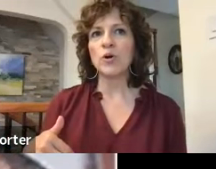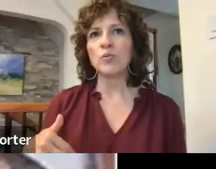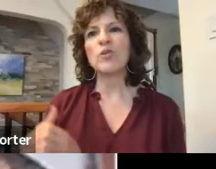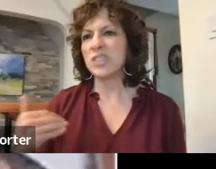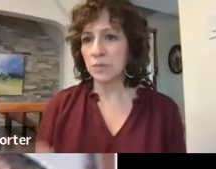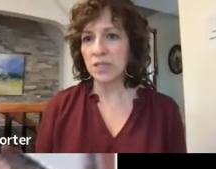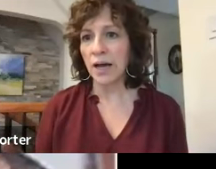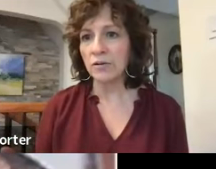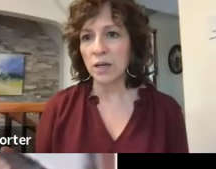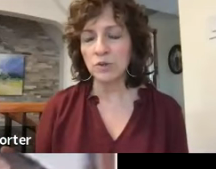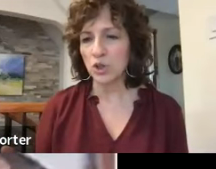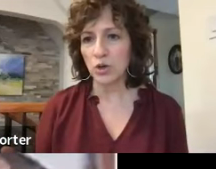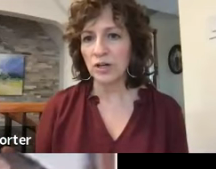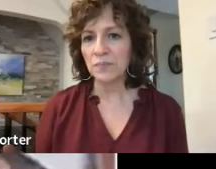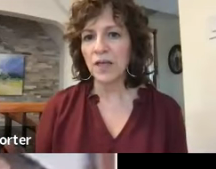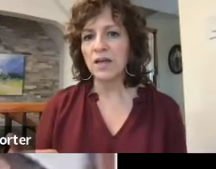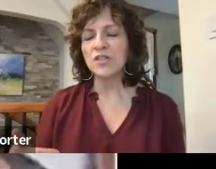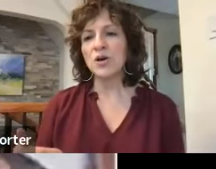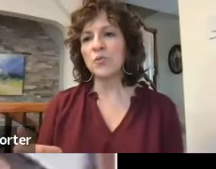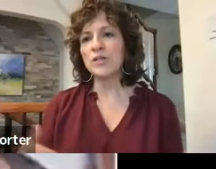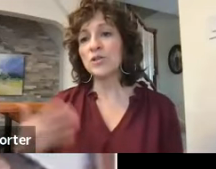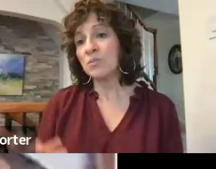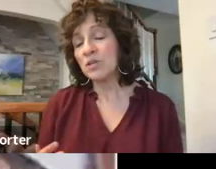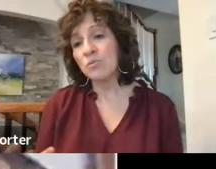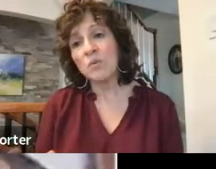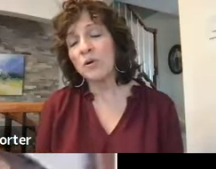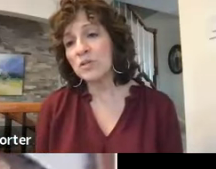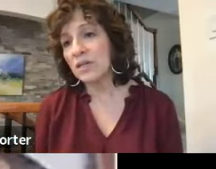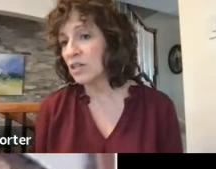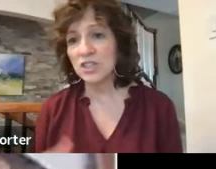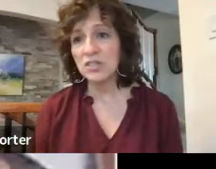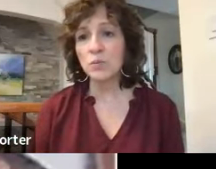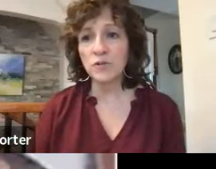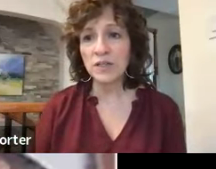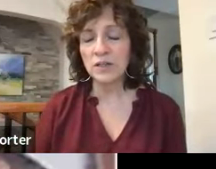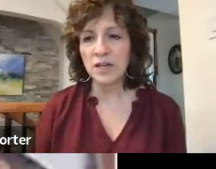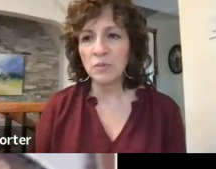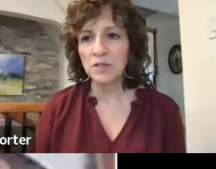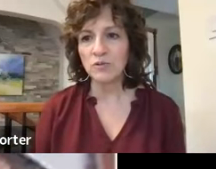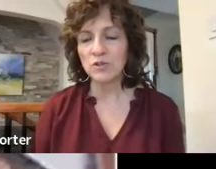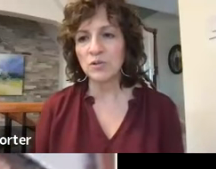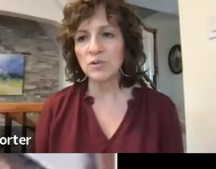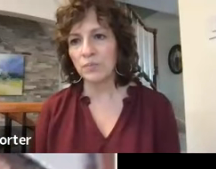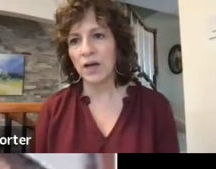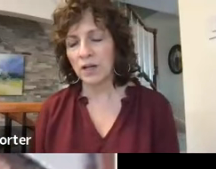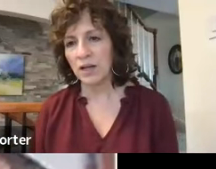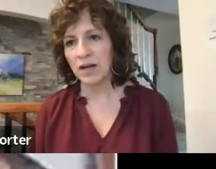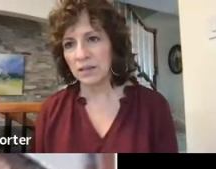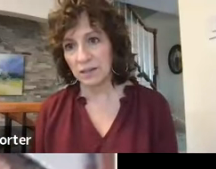We were in some denial, I'm sure. So we took him to the wrong person. She's a perfectly good therapist for a